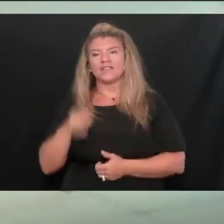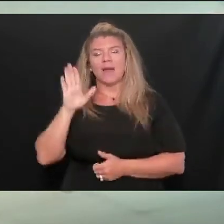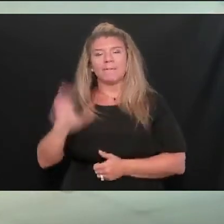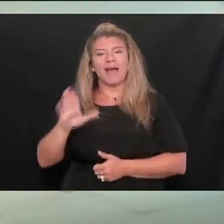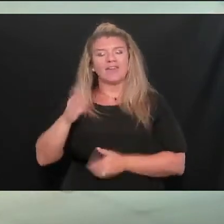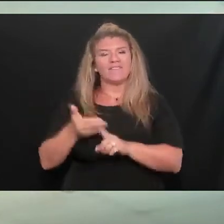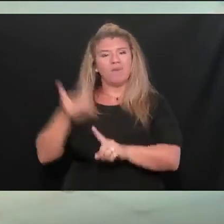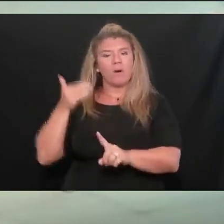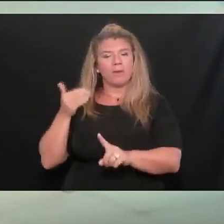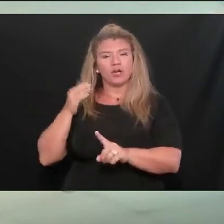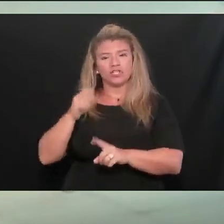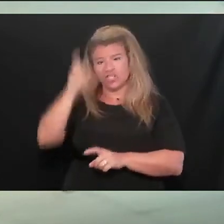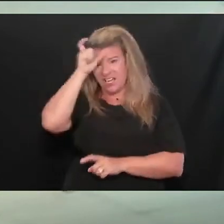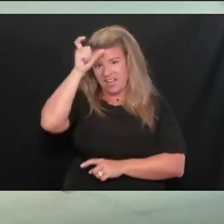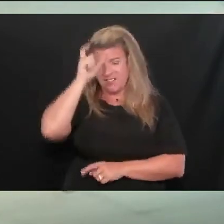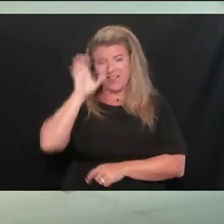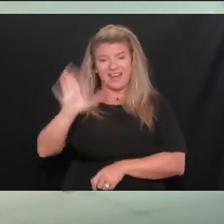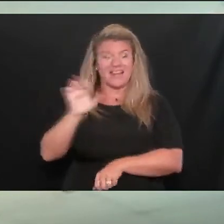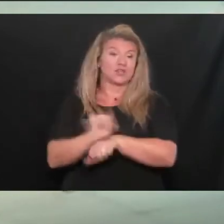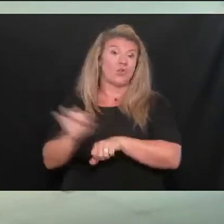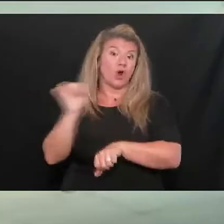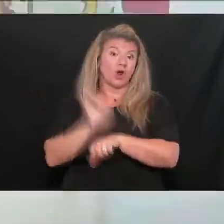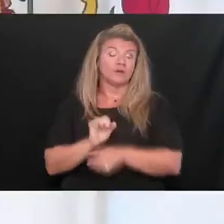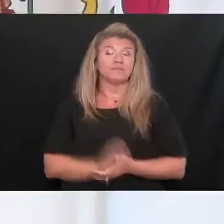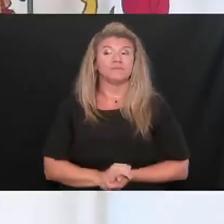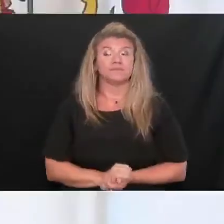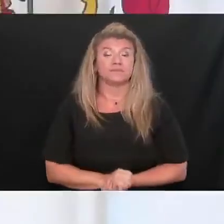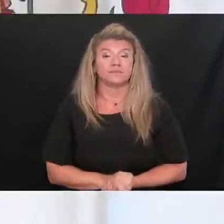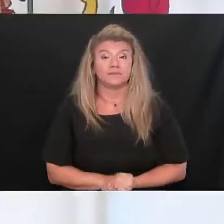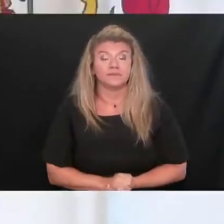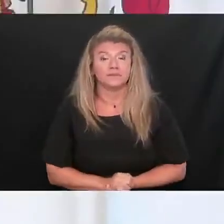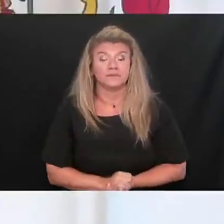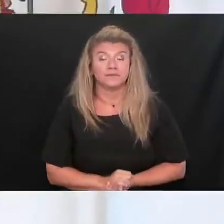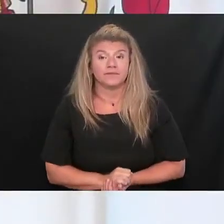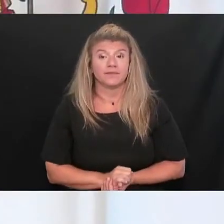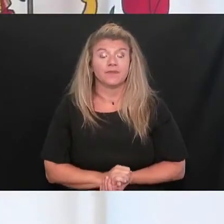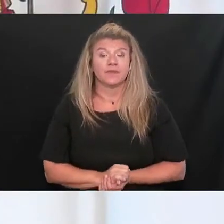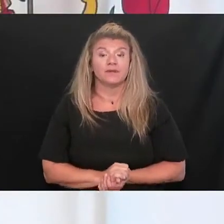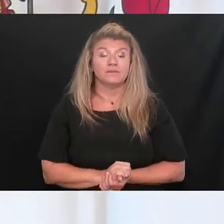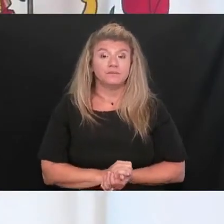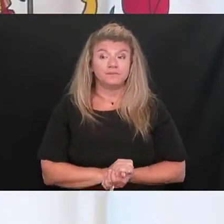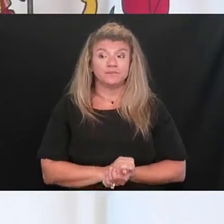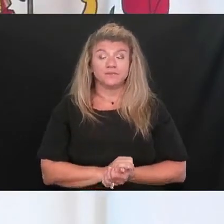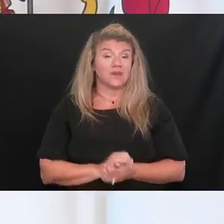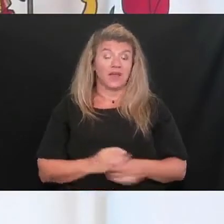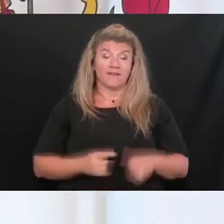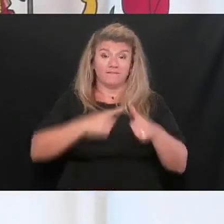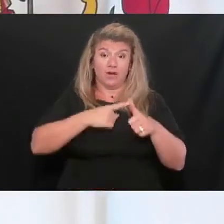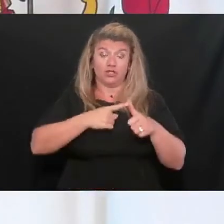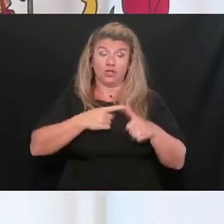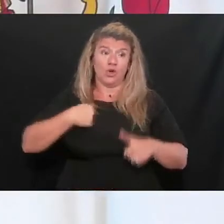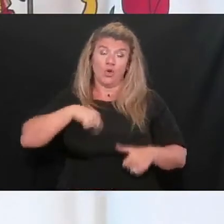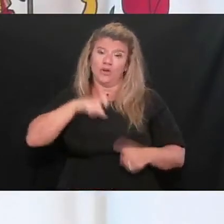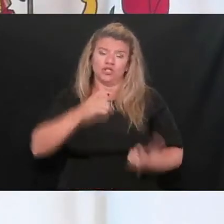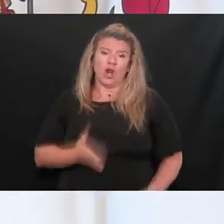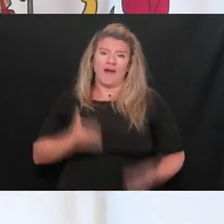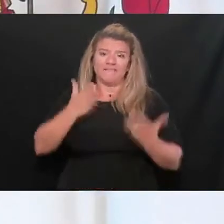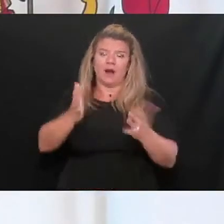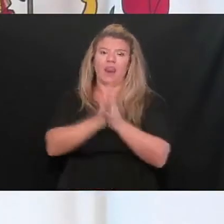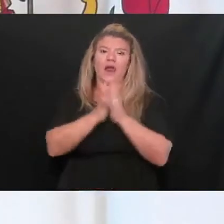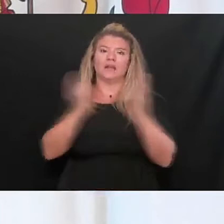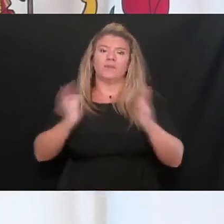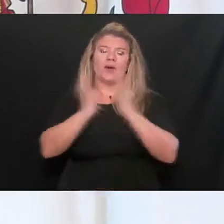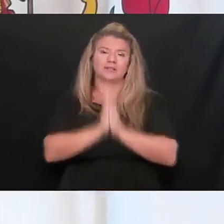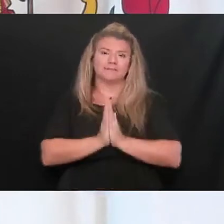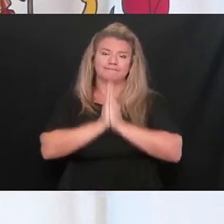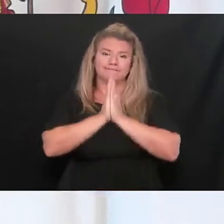work? Well, first and foremost, I say that we should offer up lots and lots of prayers,